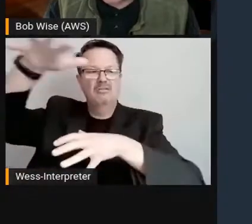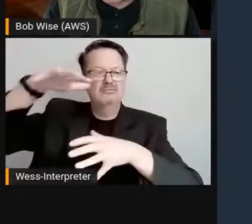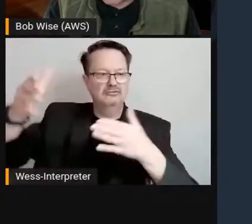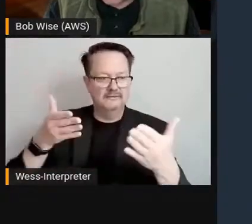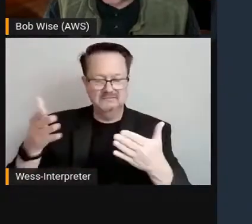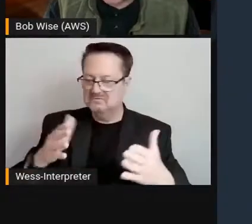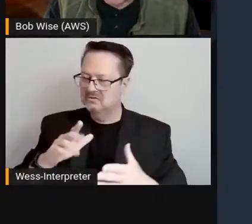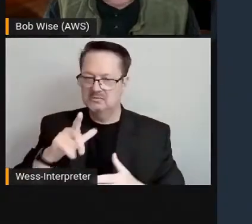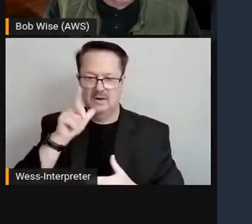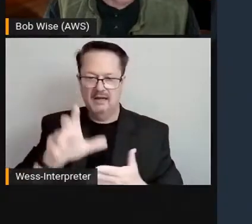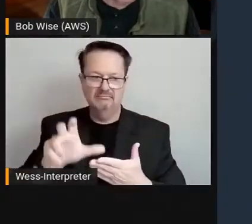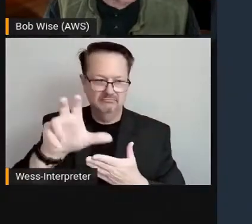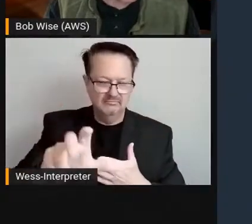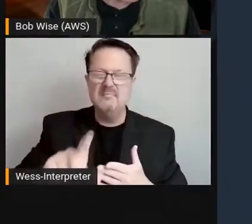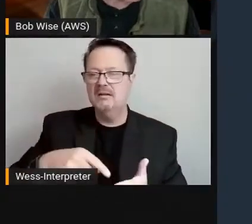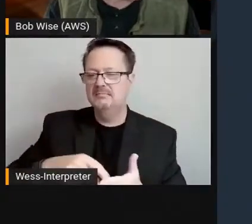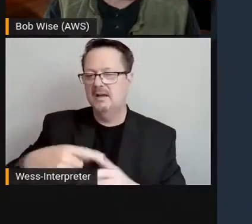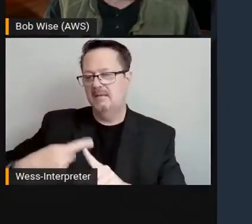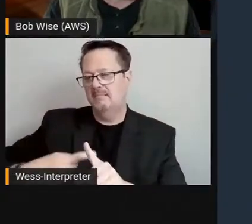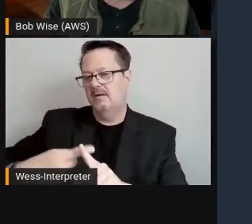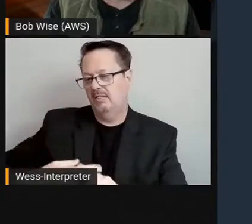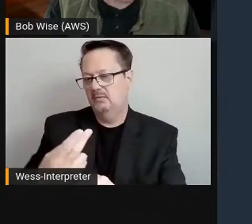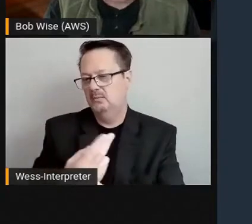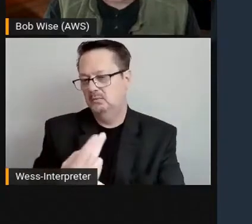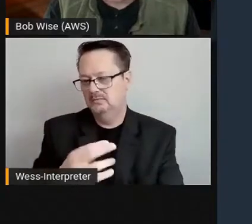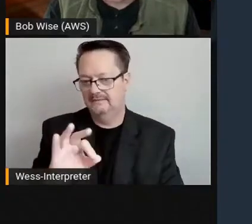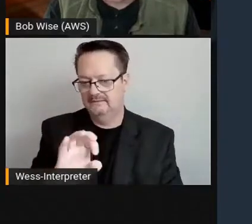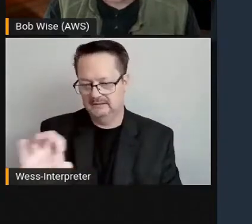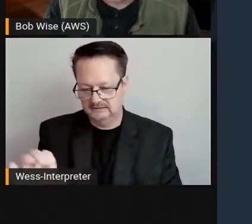pay only a monthly active user fee.